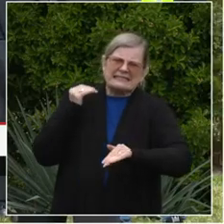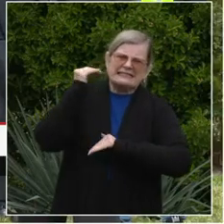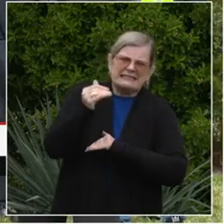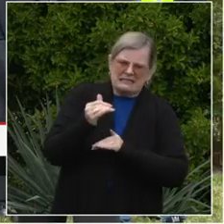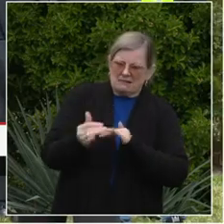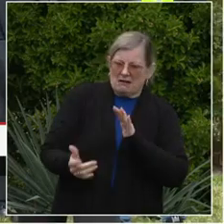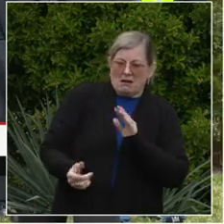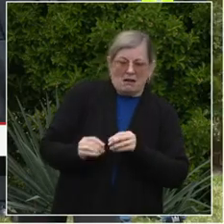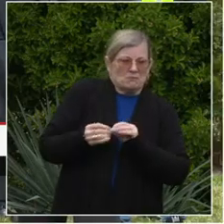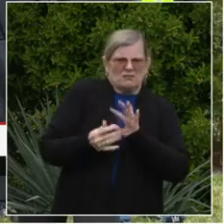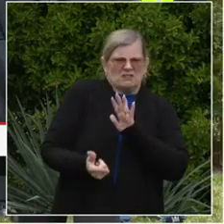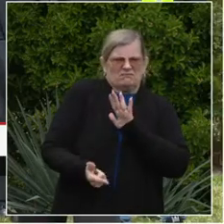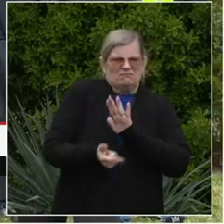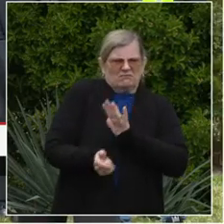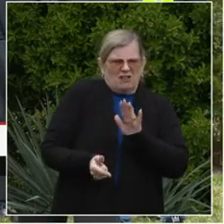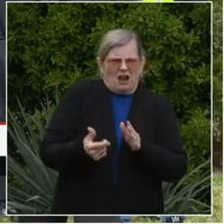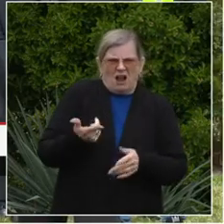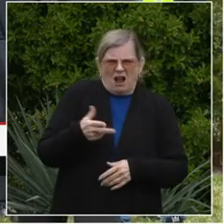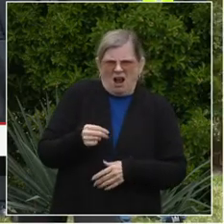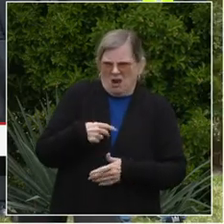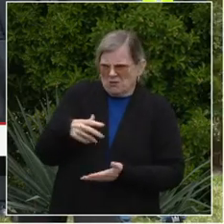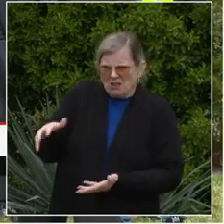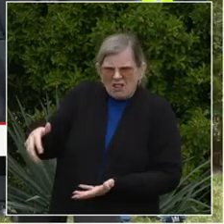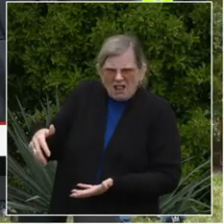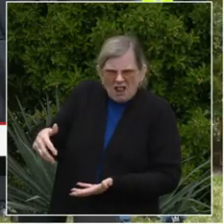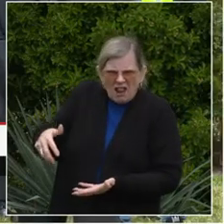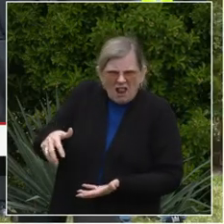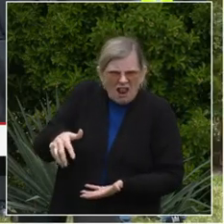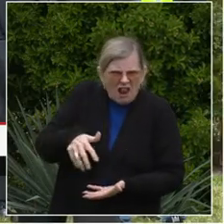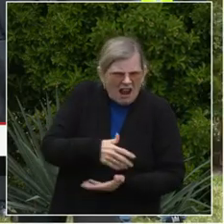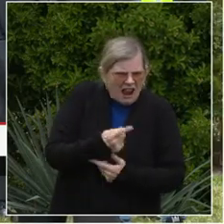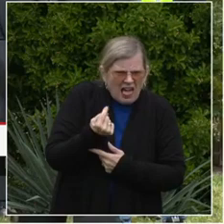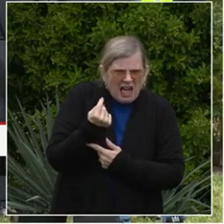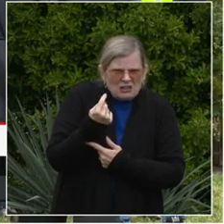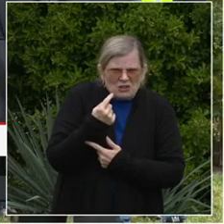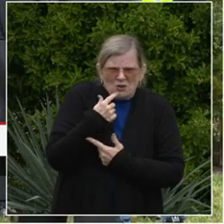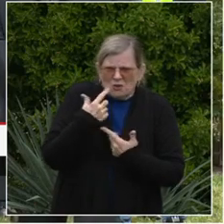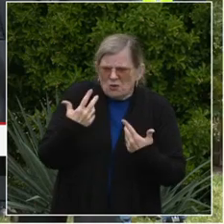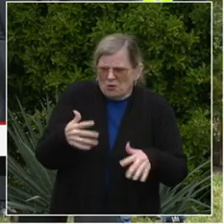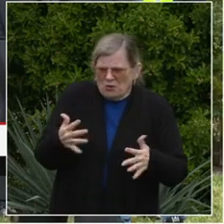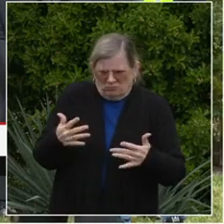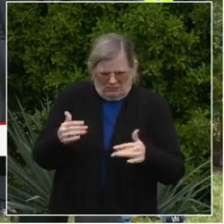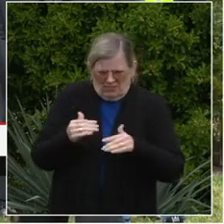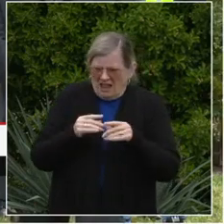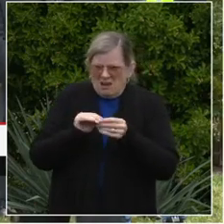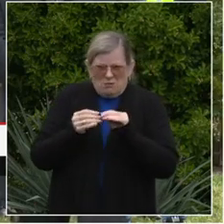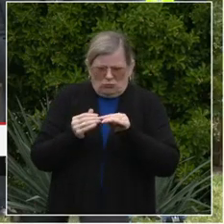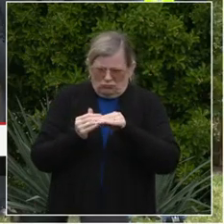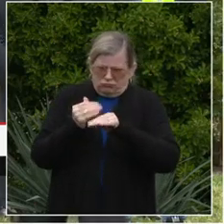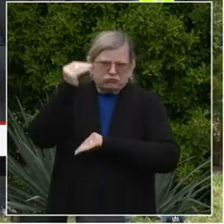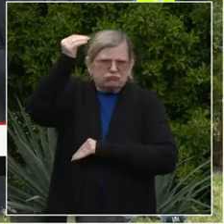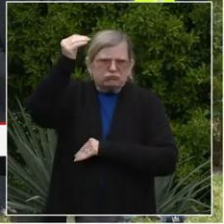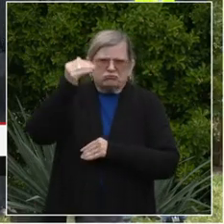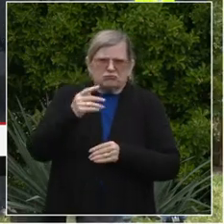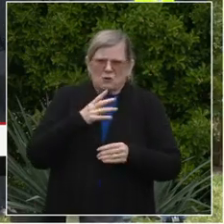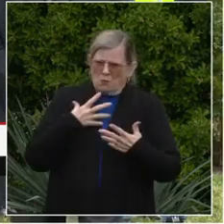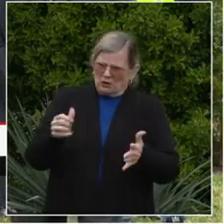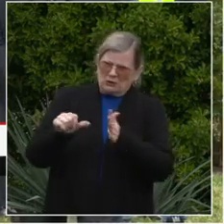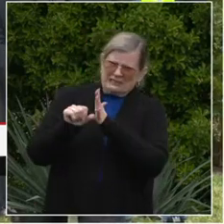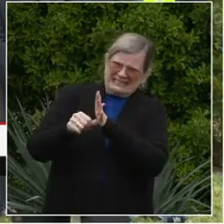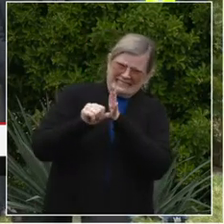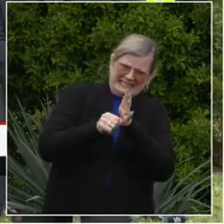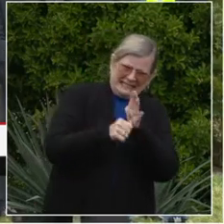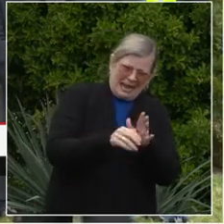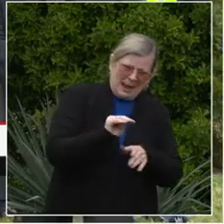recovered all of last year. We have exceeded that number. And we want to reiterate that MPD is partnering with